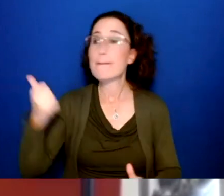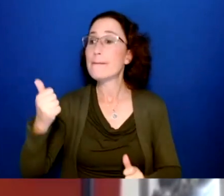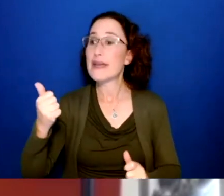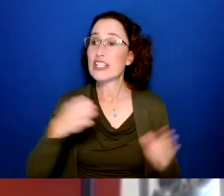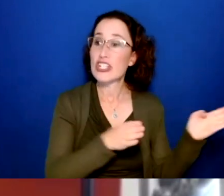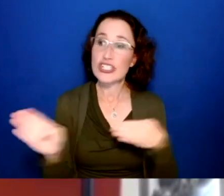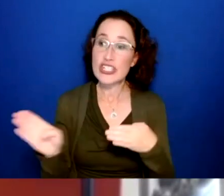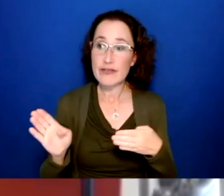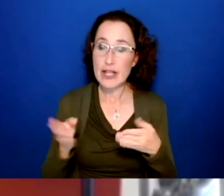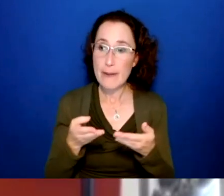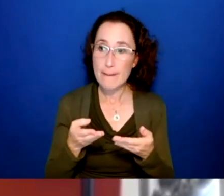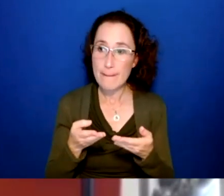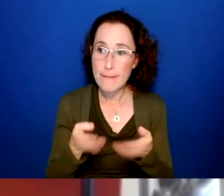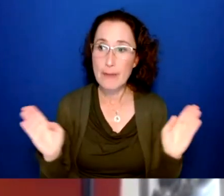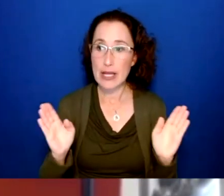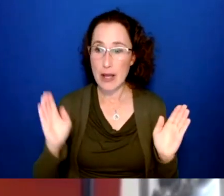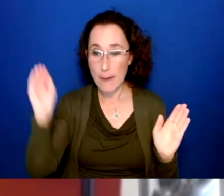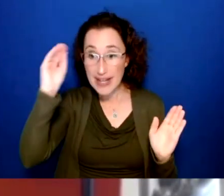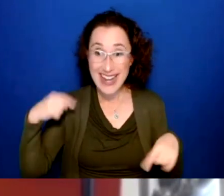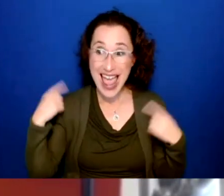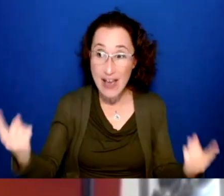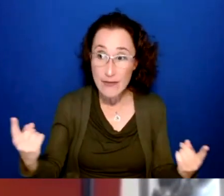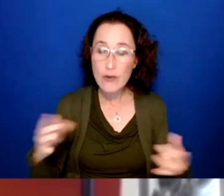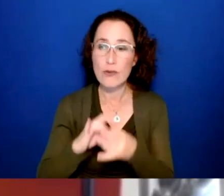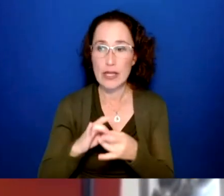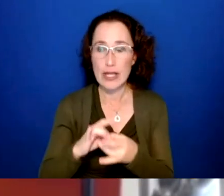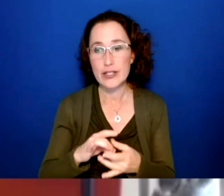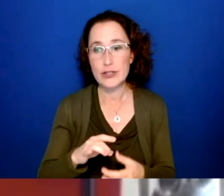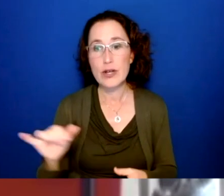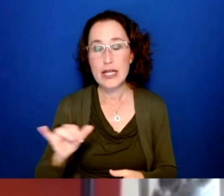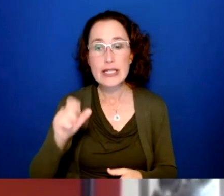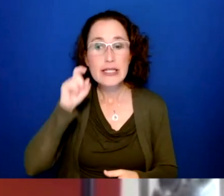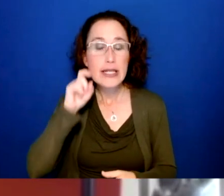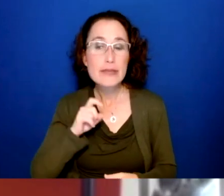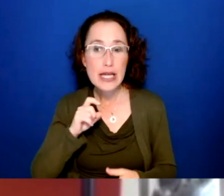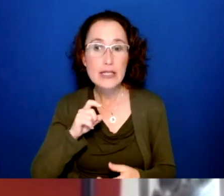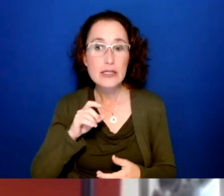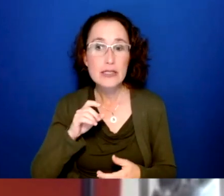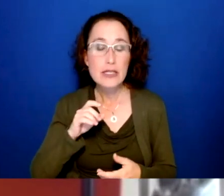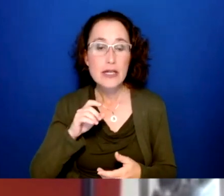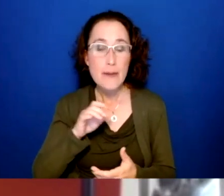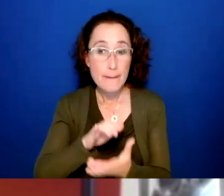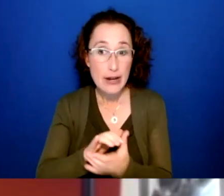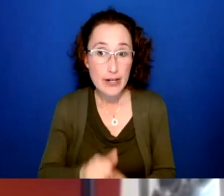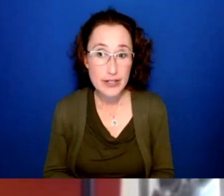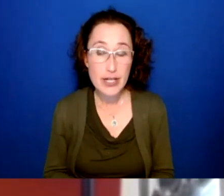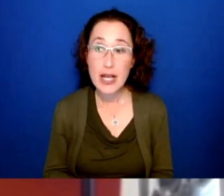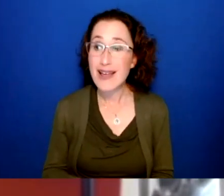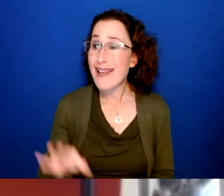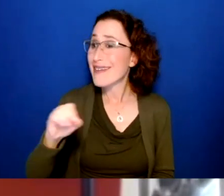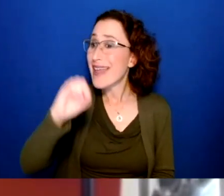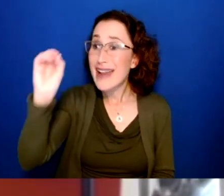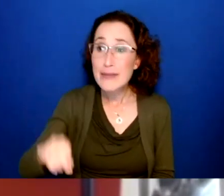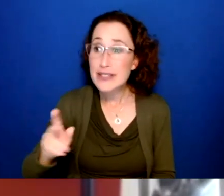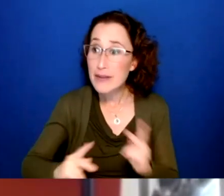the time. And you had millions of people, it was more than 68% of Americans in the United States, went from being opposed to same-sex